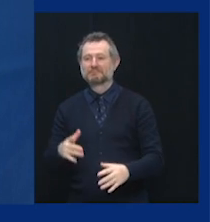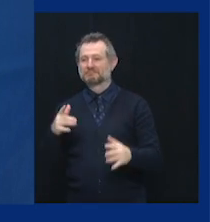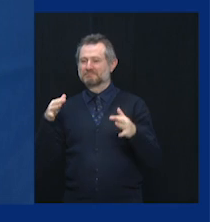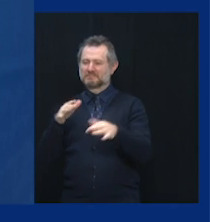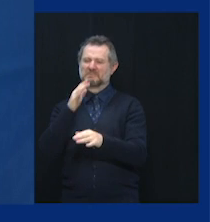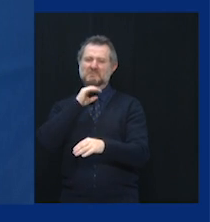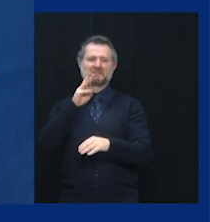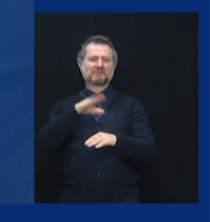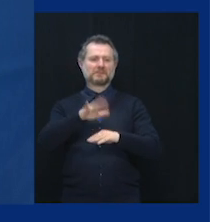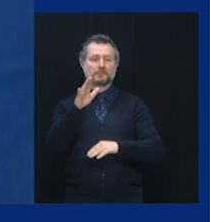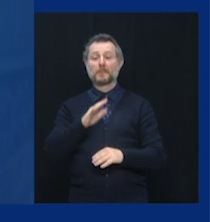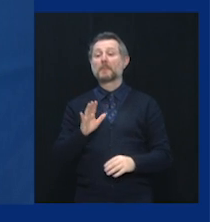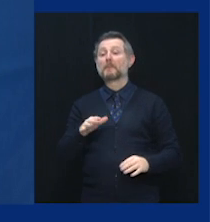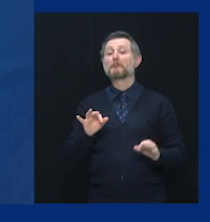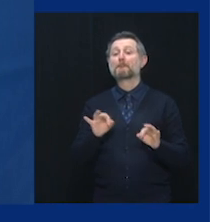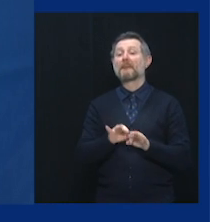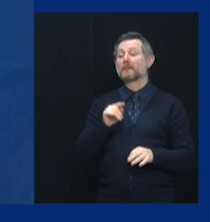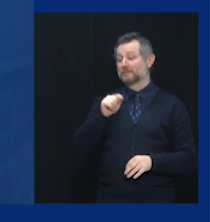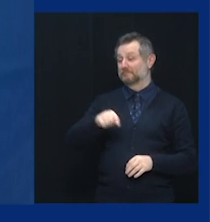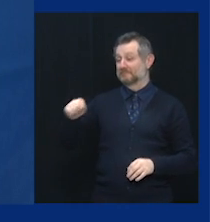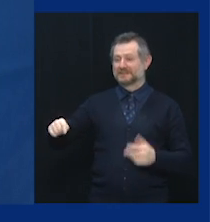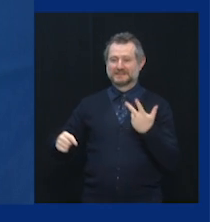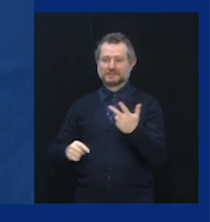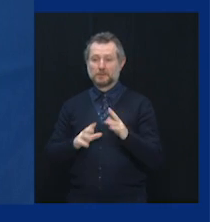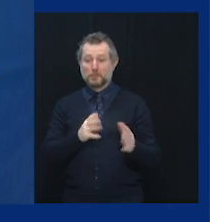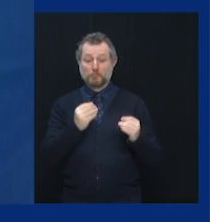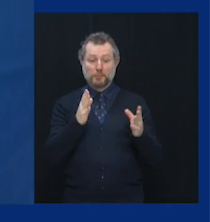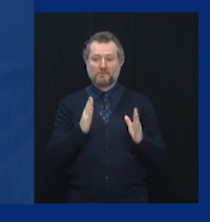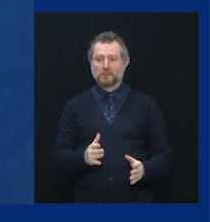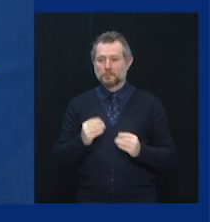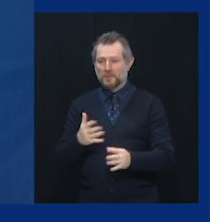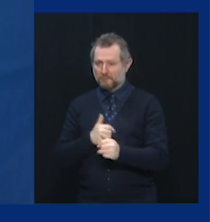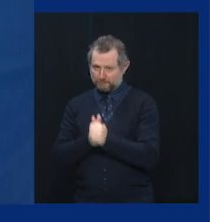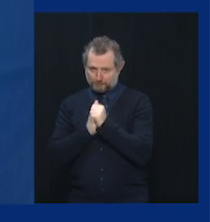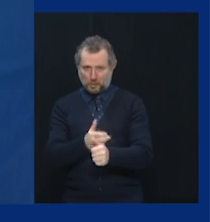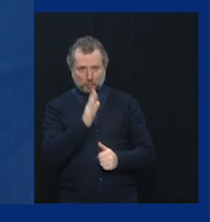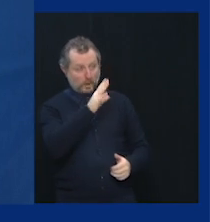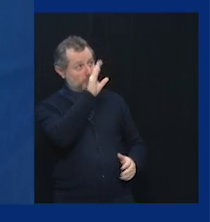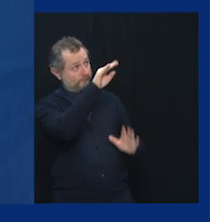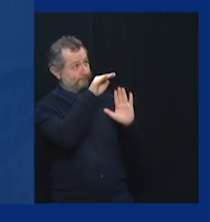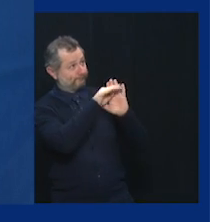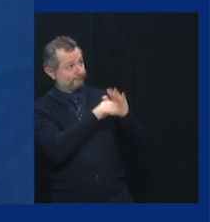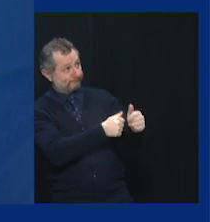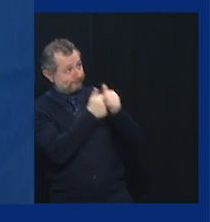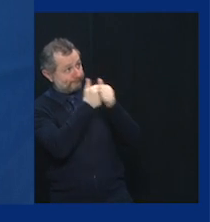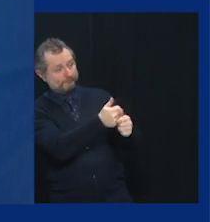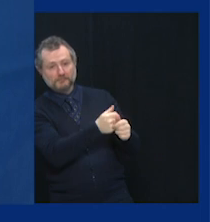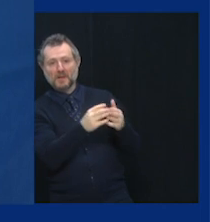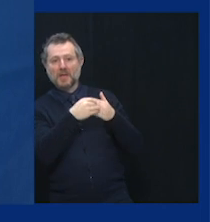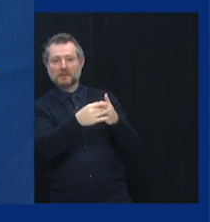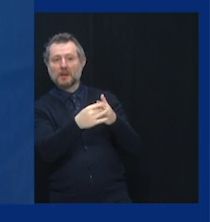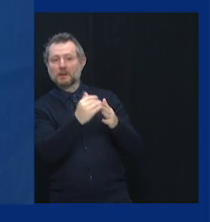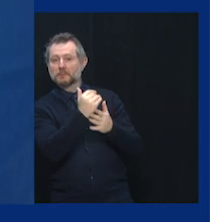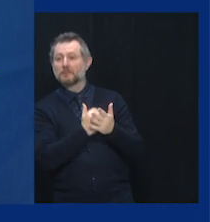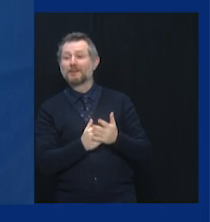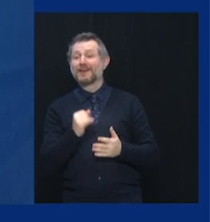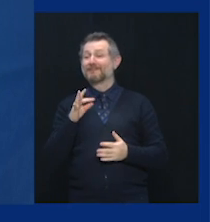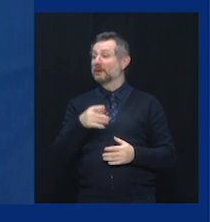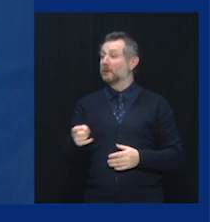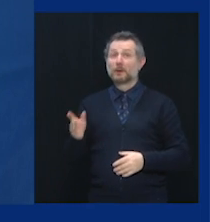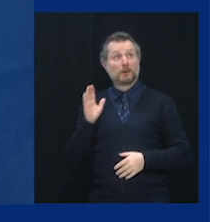provider follows the prioritization, because otherwise they're giving that group's allocation to someone